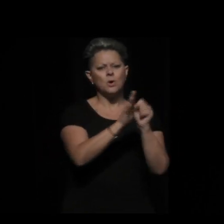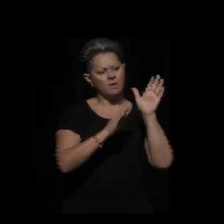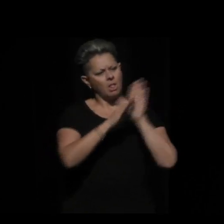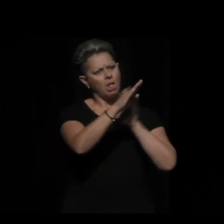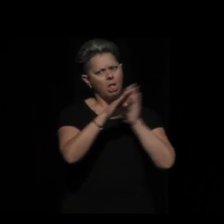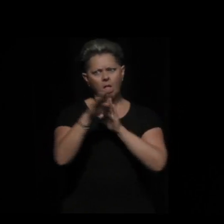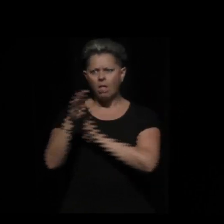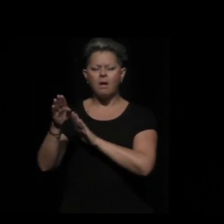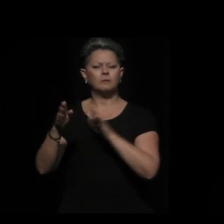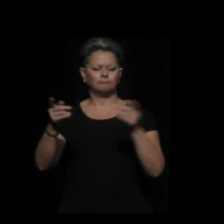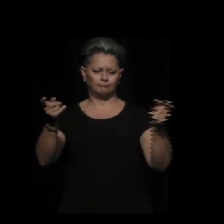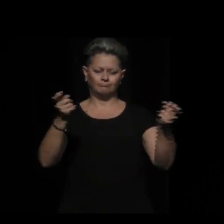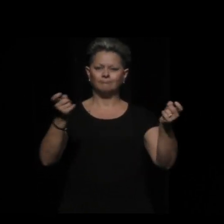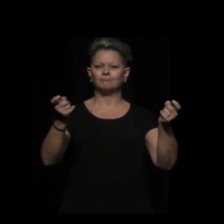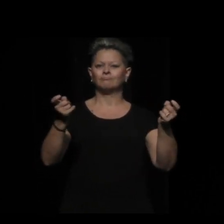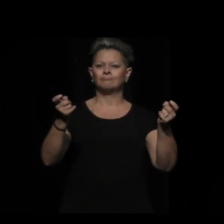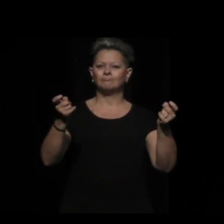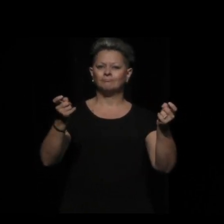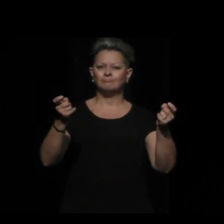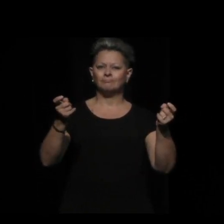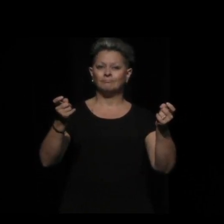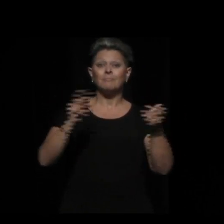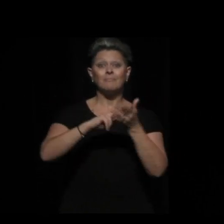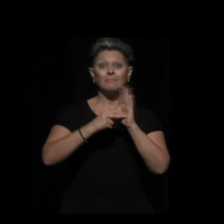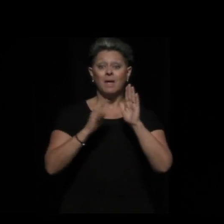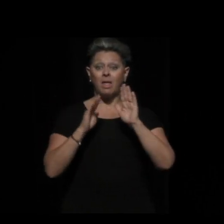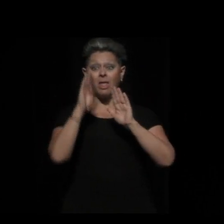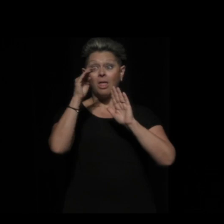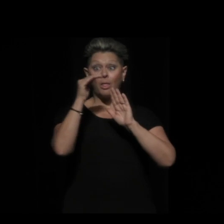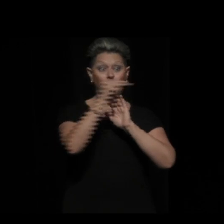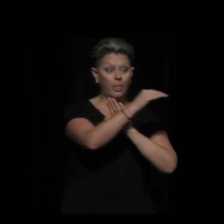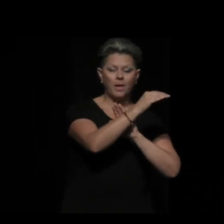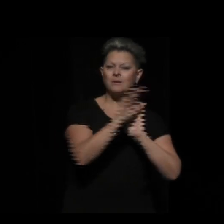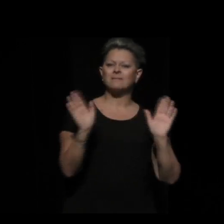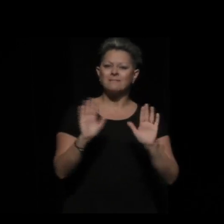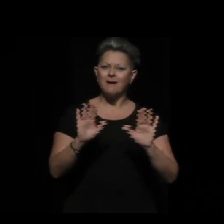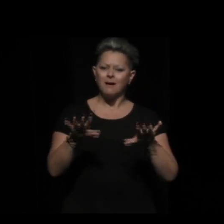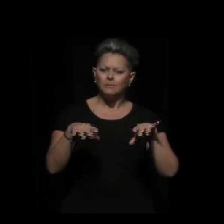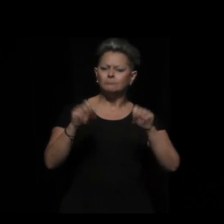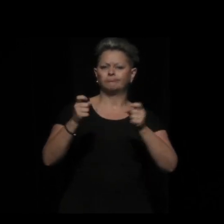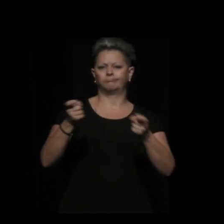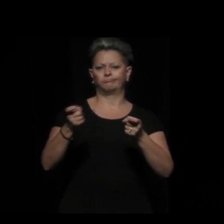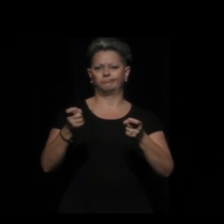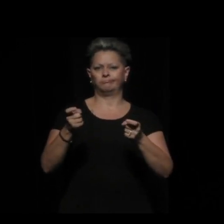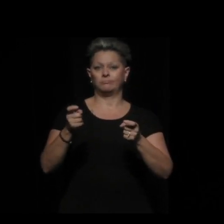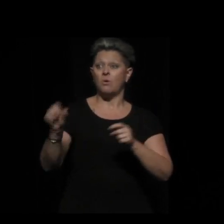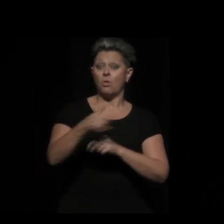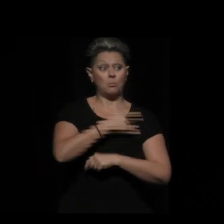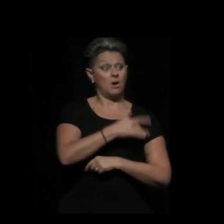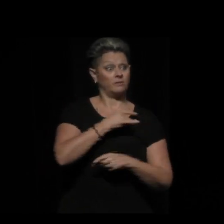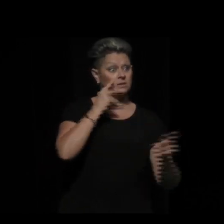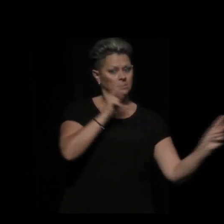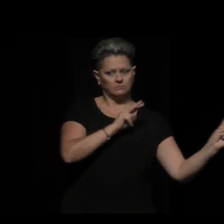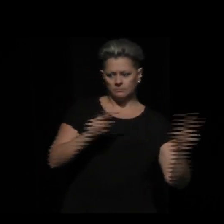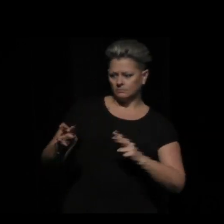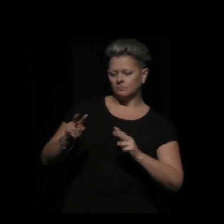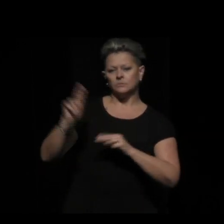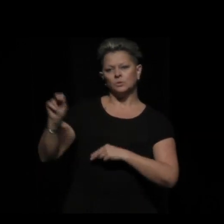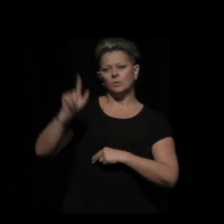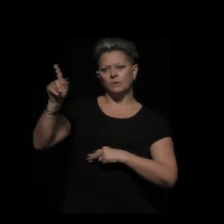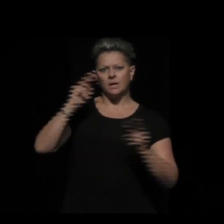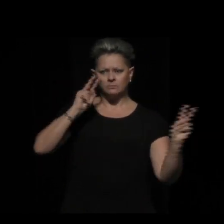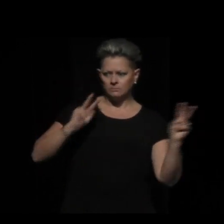outbreak, not just flattening the curve. Other provinces have looked to Newfoundland and Labrador as the